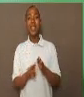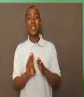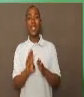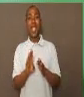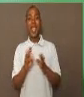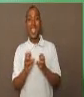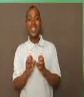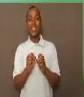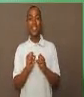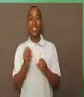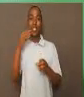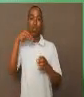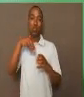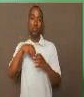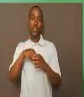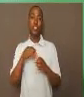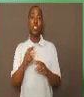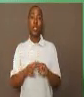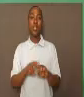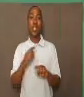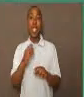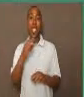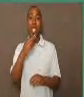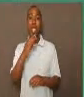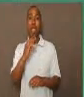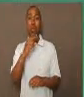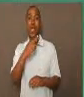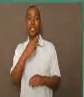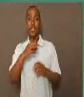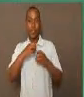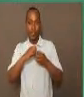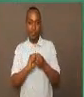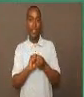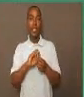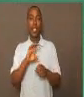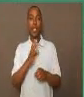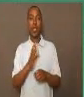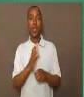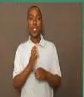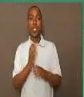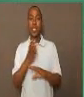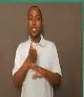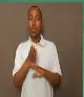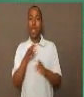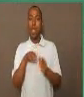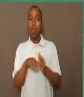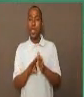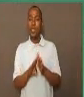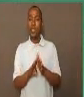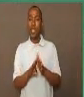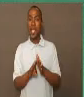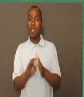to digest carbohydrates. The bacteria used are similar to